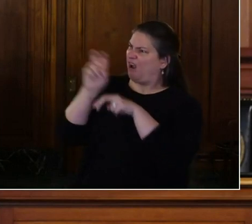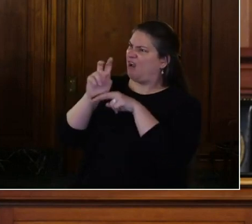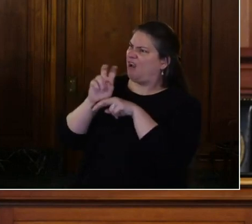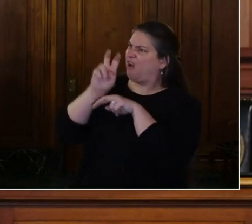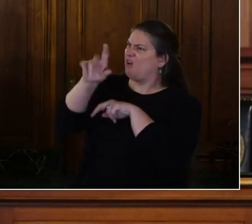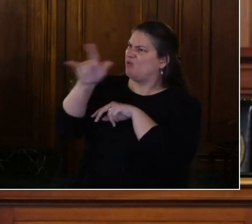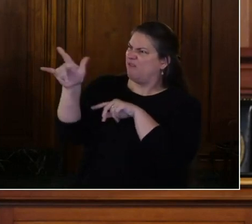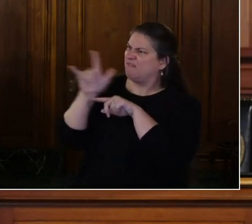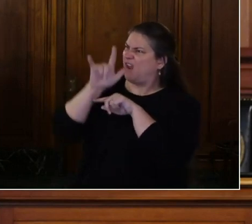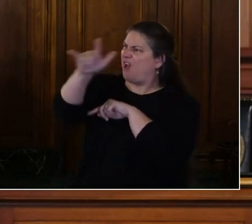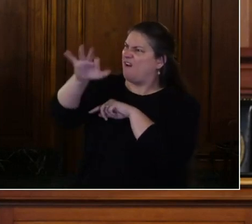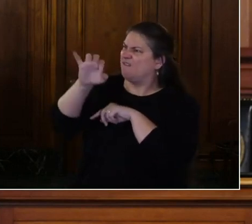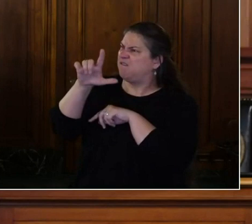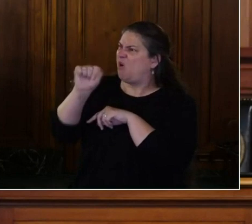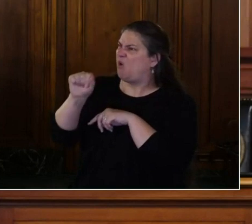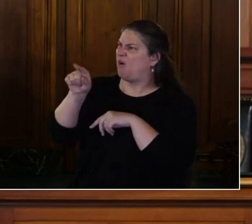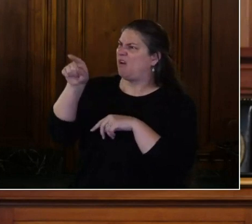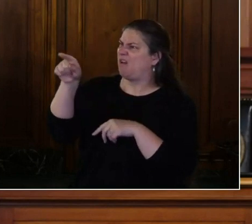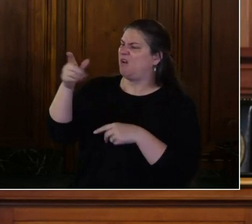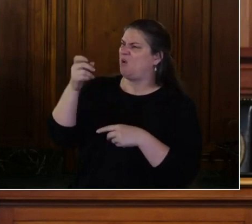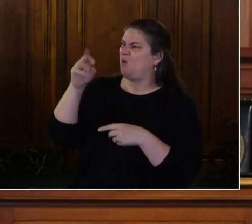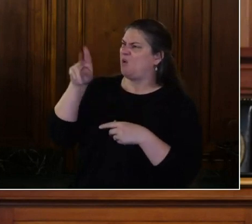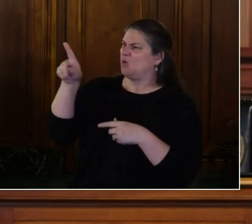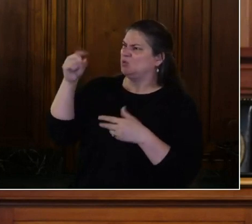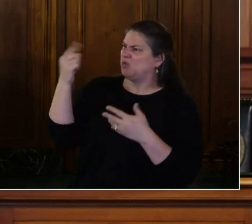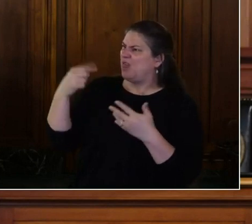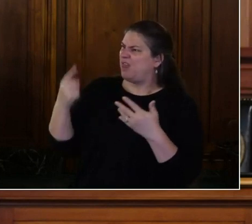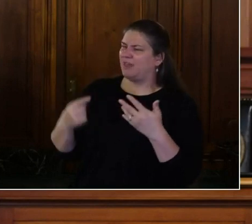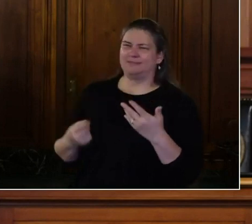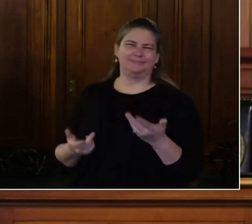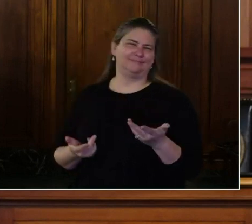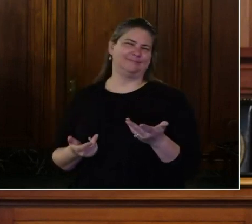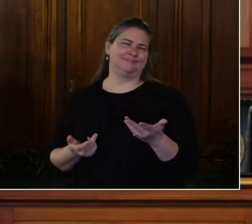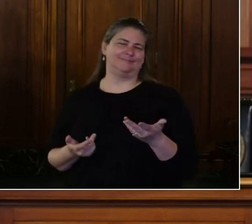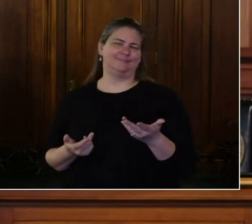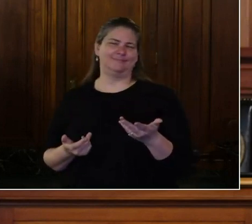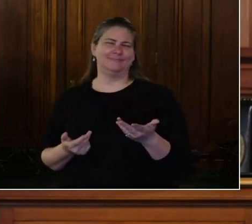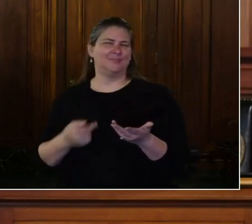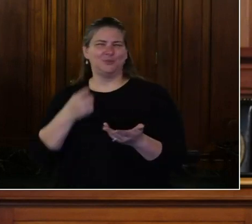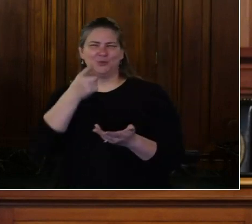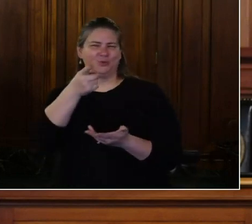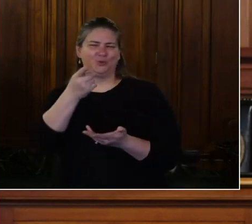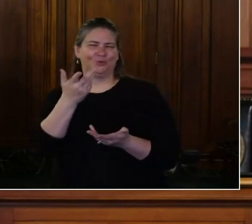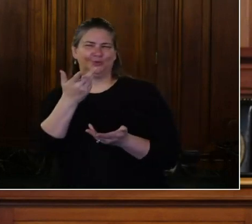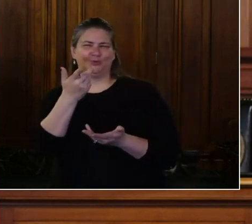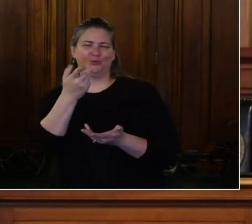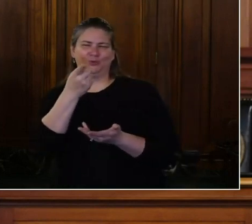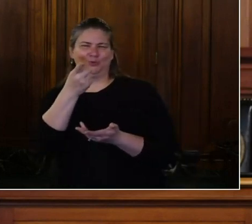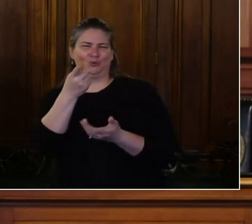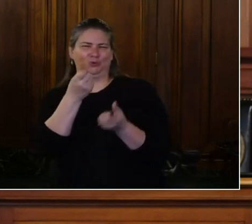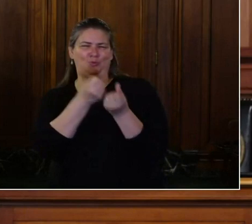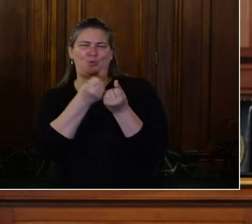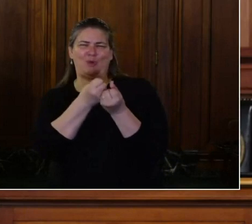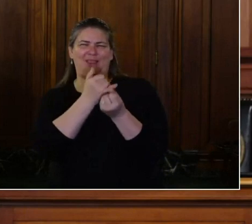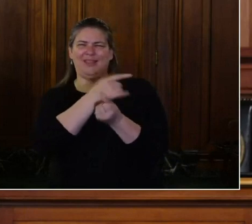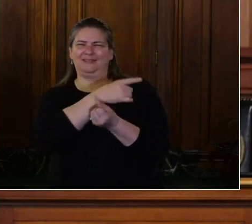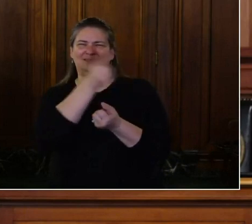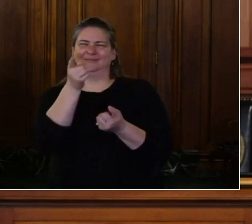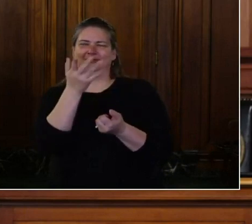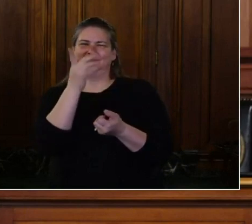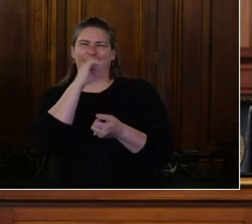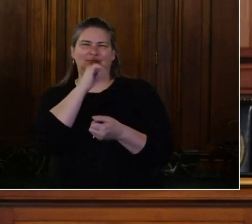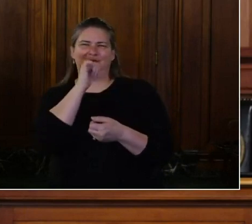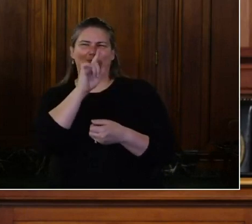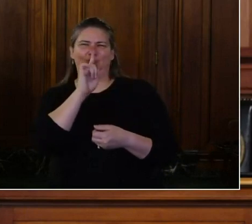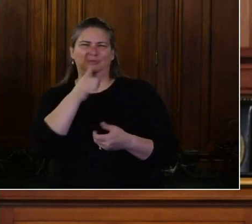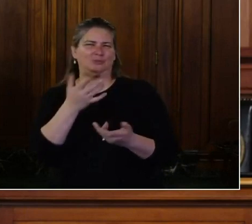Florida, things like that, here again, you're just supporting these extremists. You're just revving up